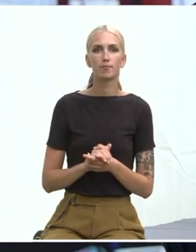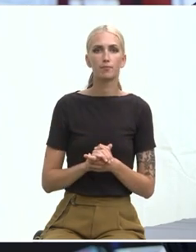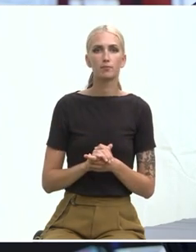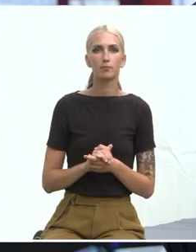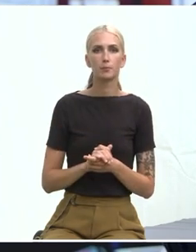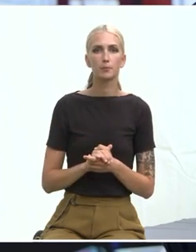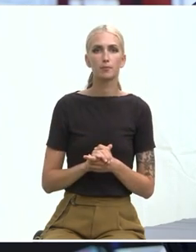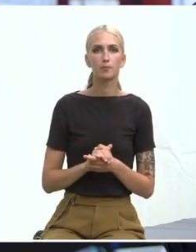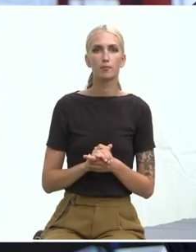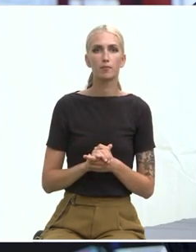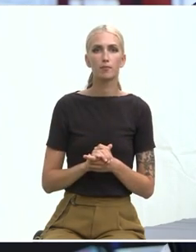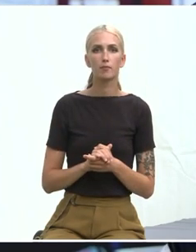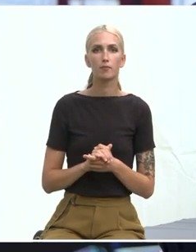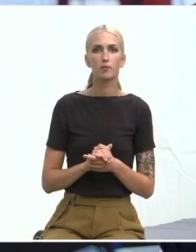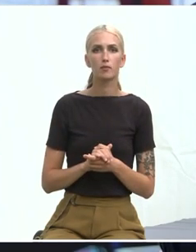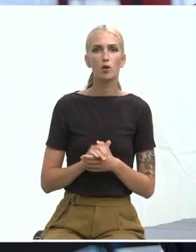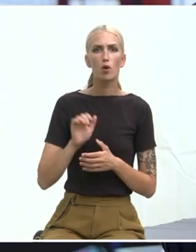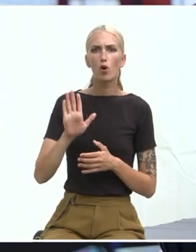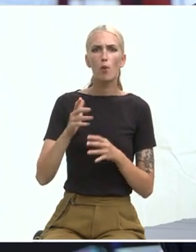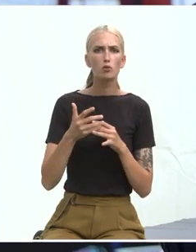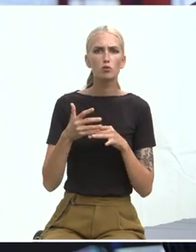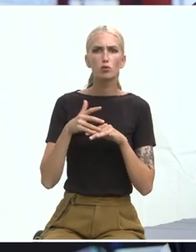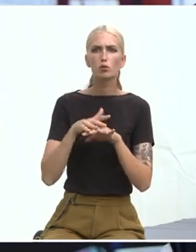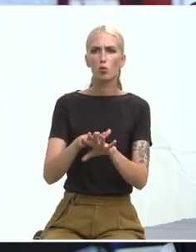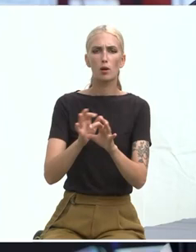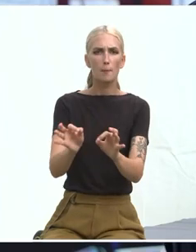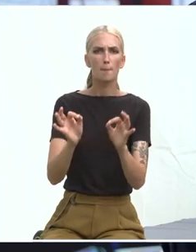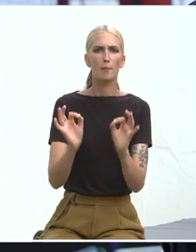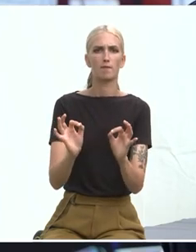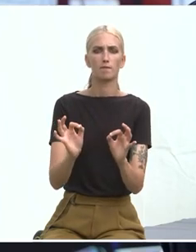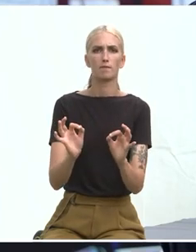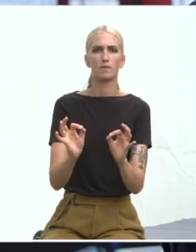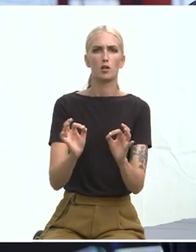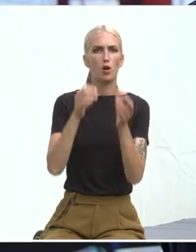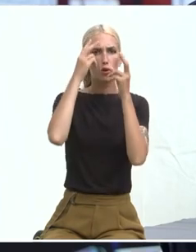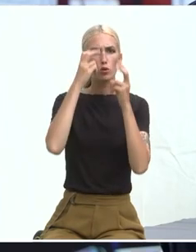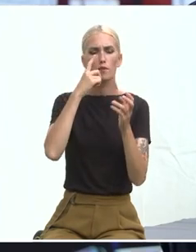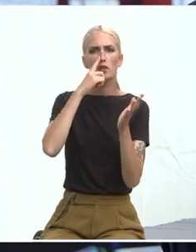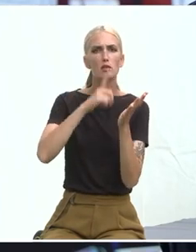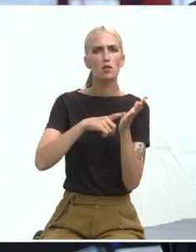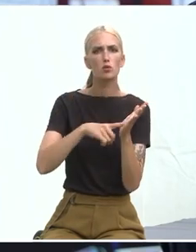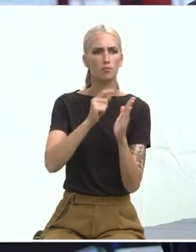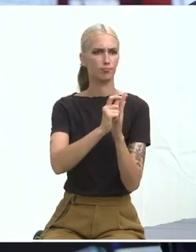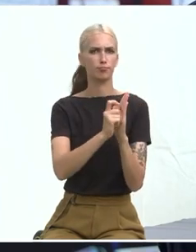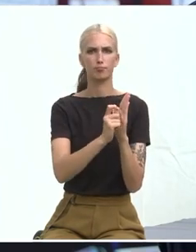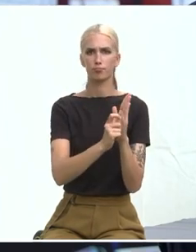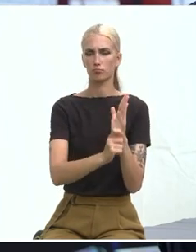a perfect structure for, you know, safety regulations. You know, if you're on